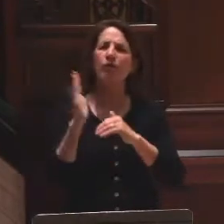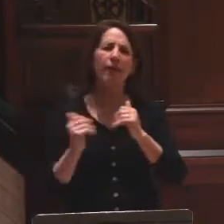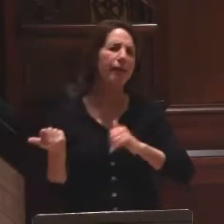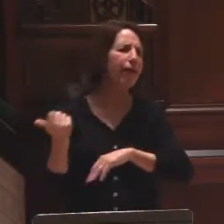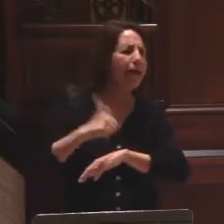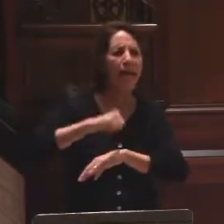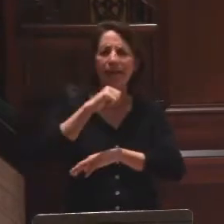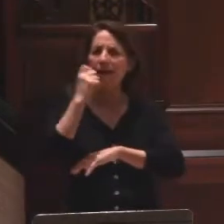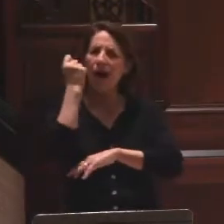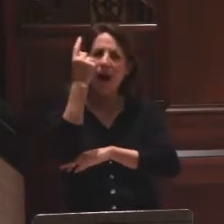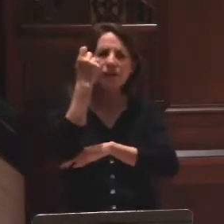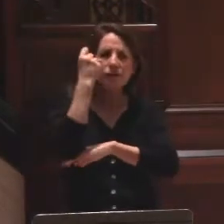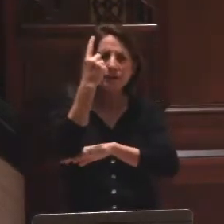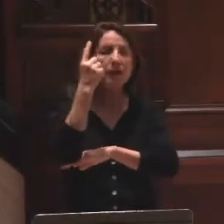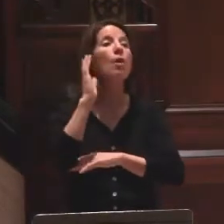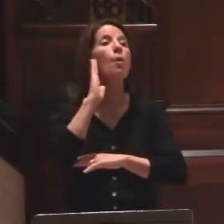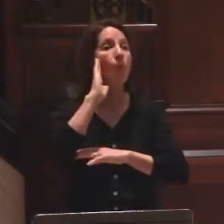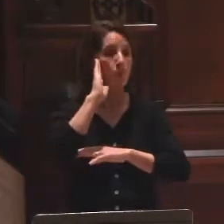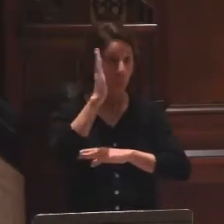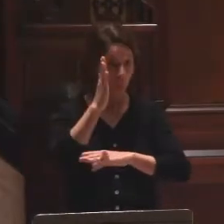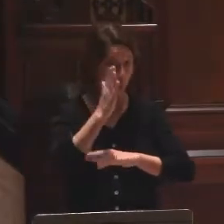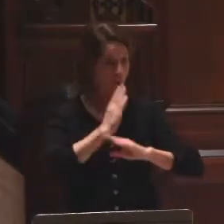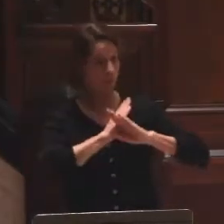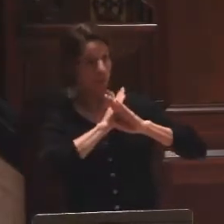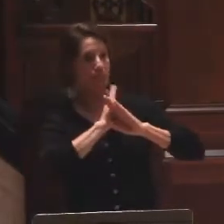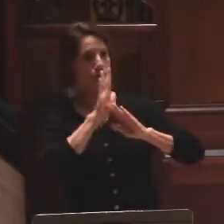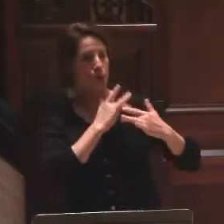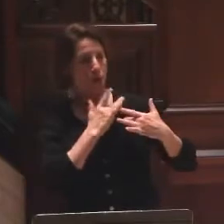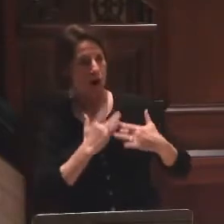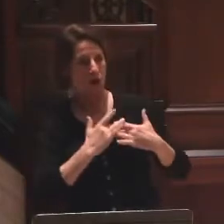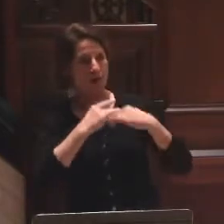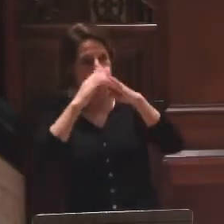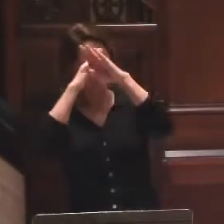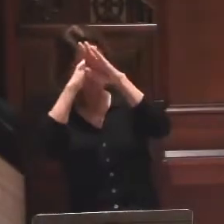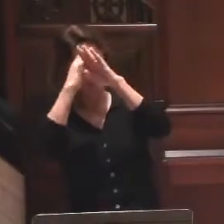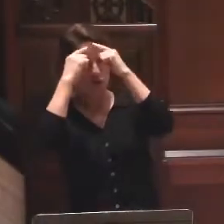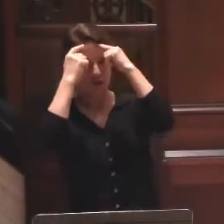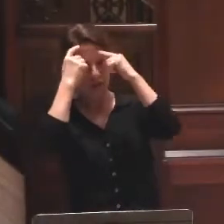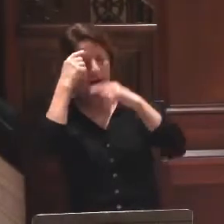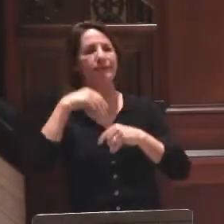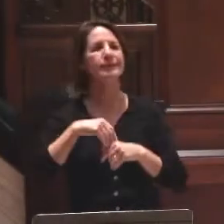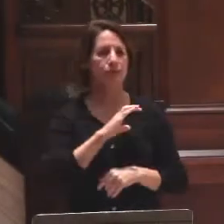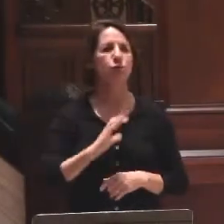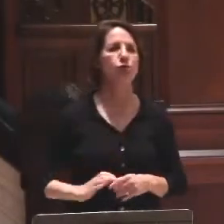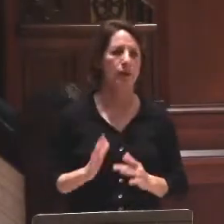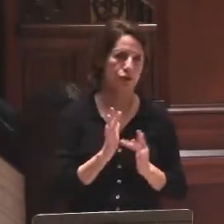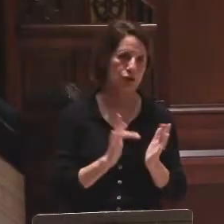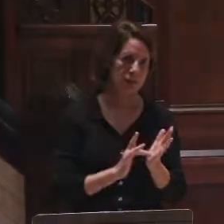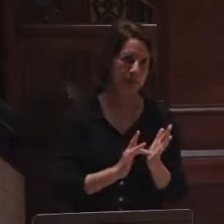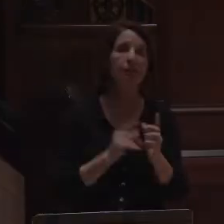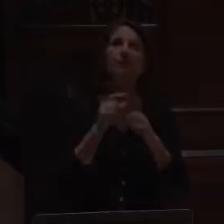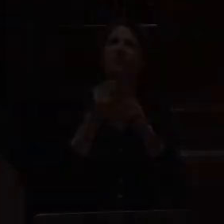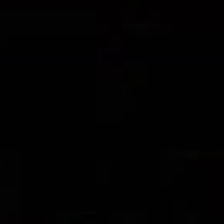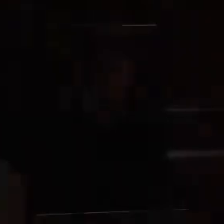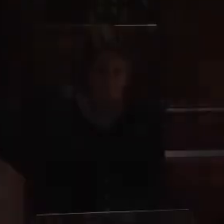understanding will guard your hearts and minds in Christ Jesus. The Word of